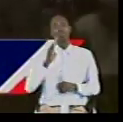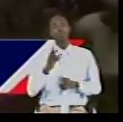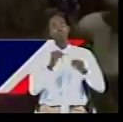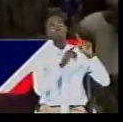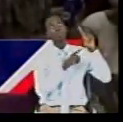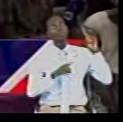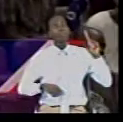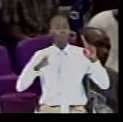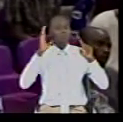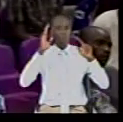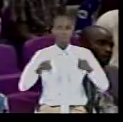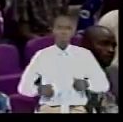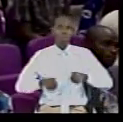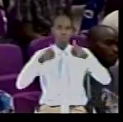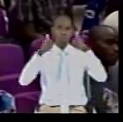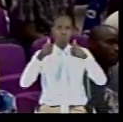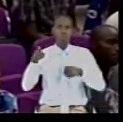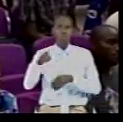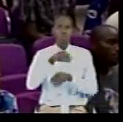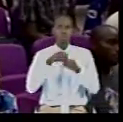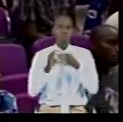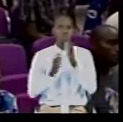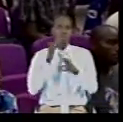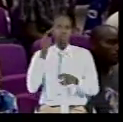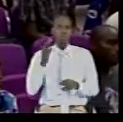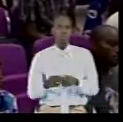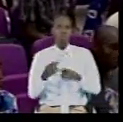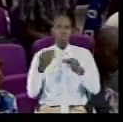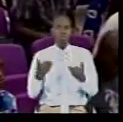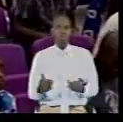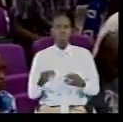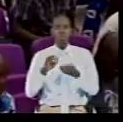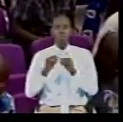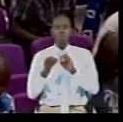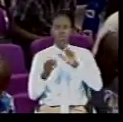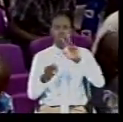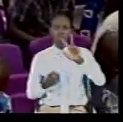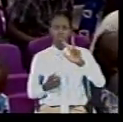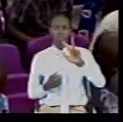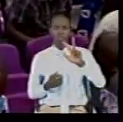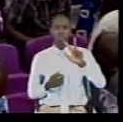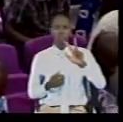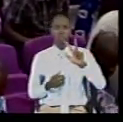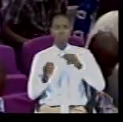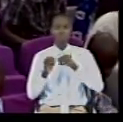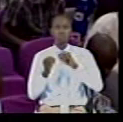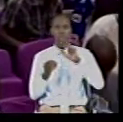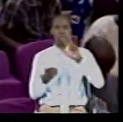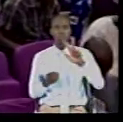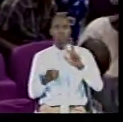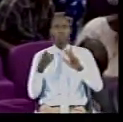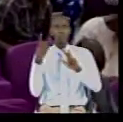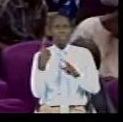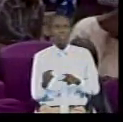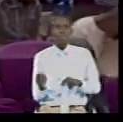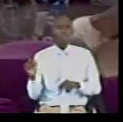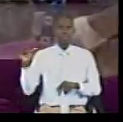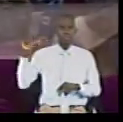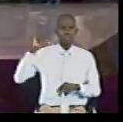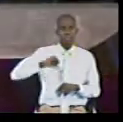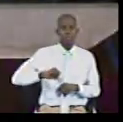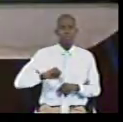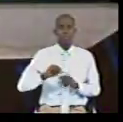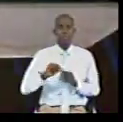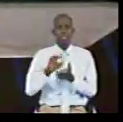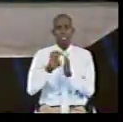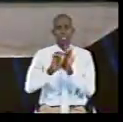you. We're coming to number three here. Number three, the damning emulation